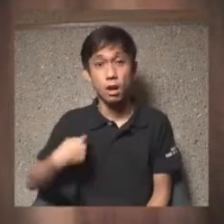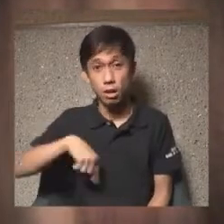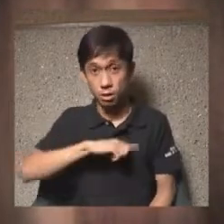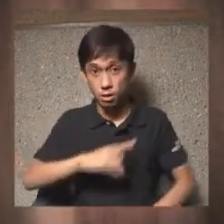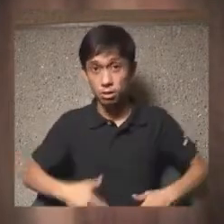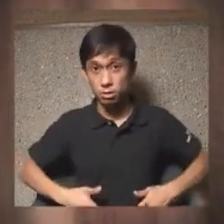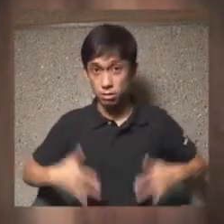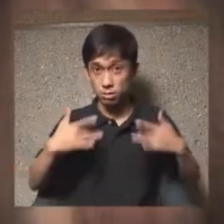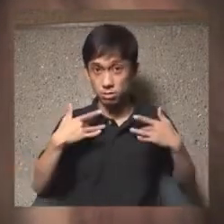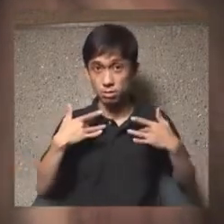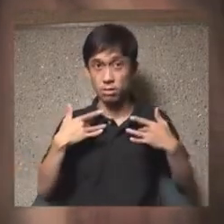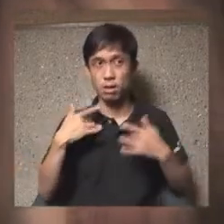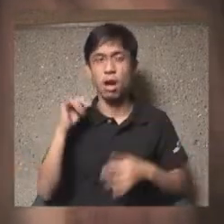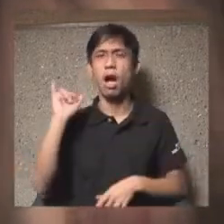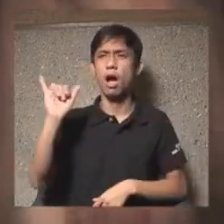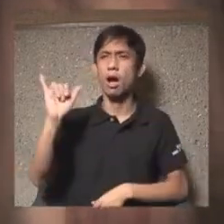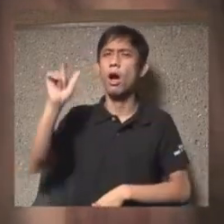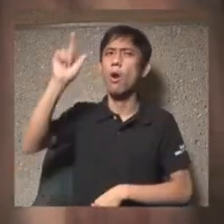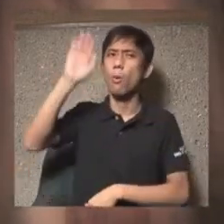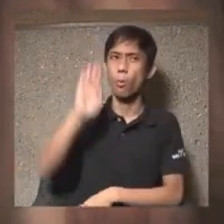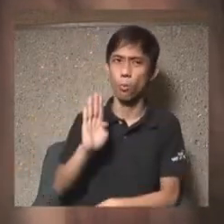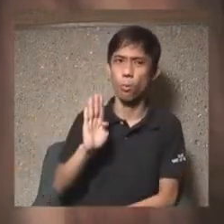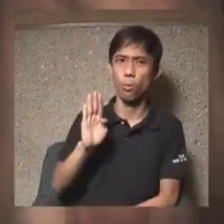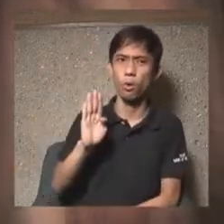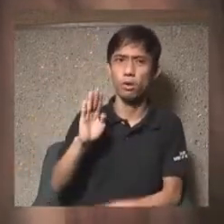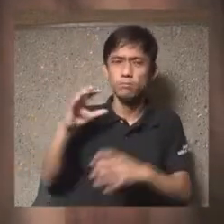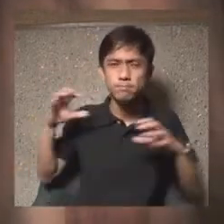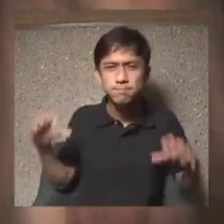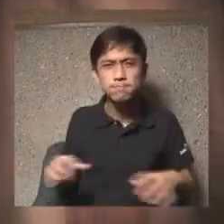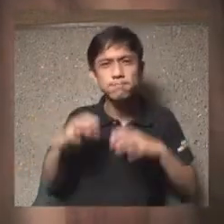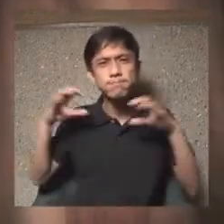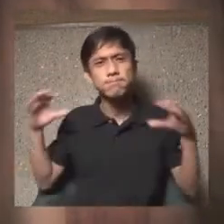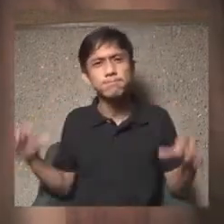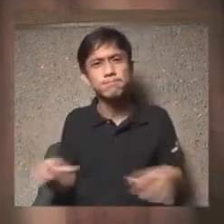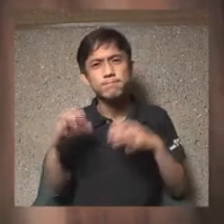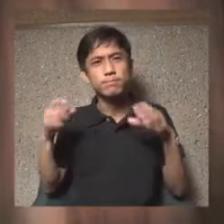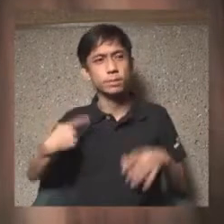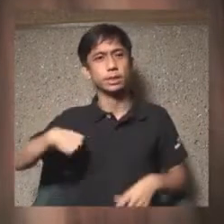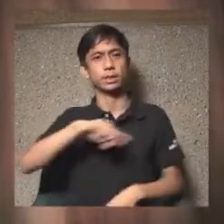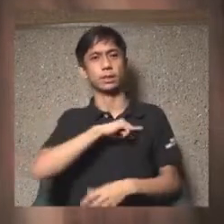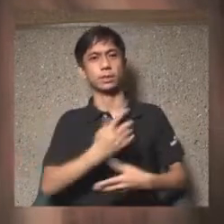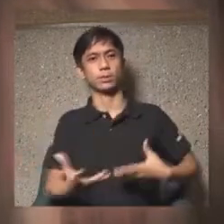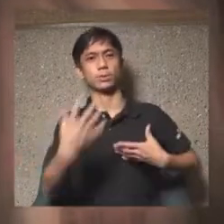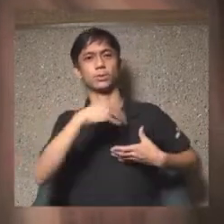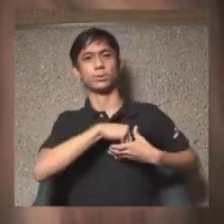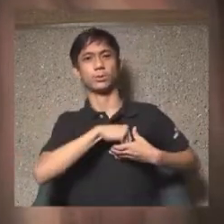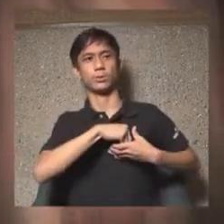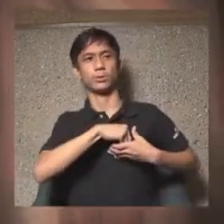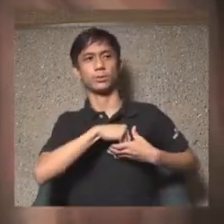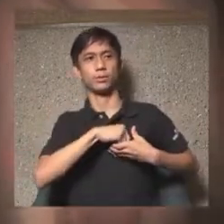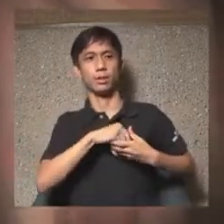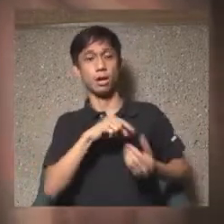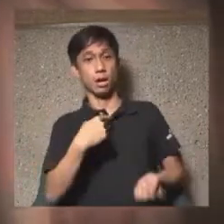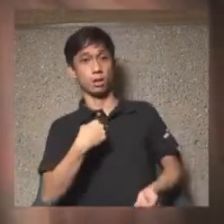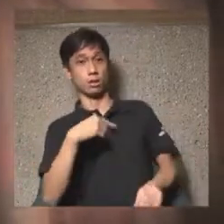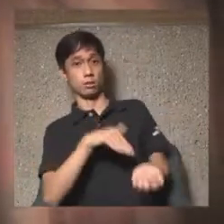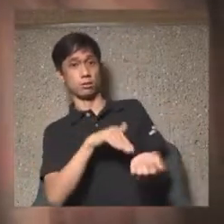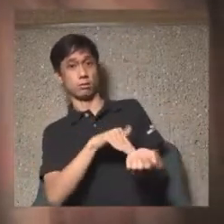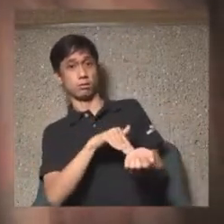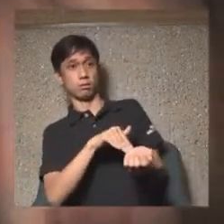surgery. And yes, it hurts. I'm a doctor. I've done some surgeries. I've seen surgeries